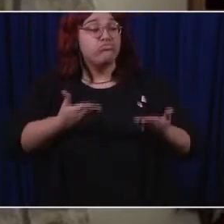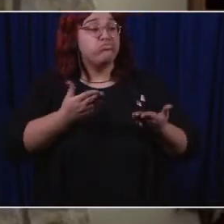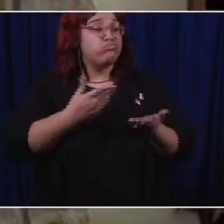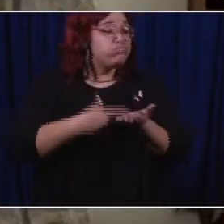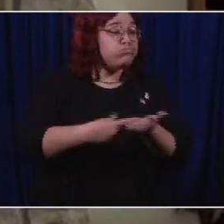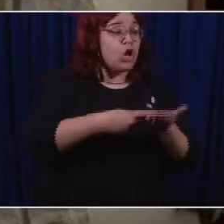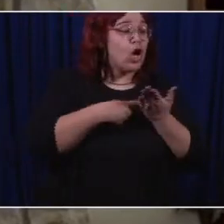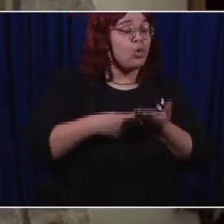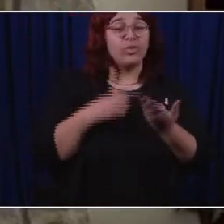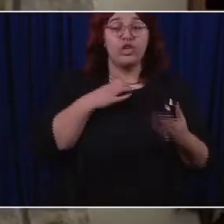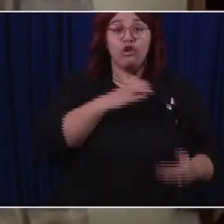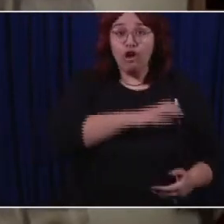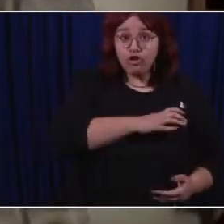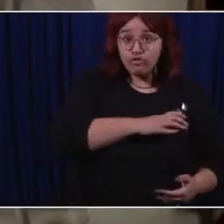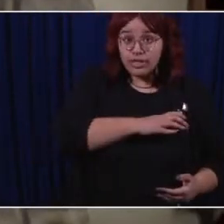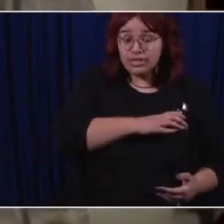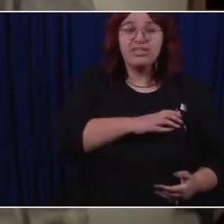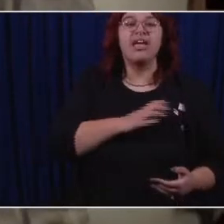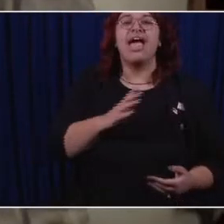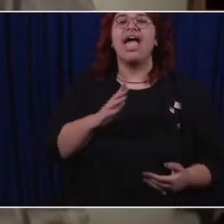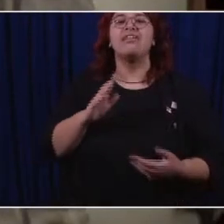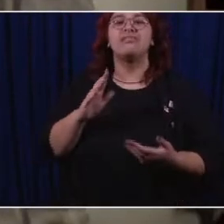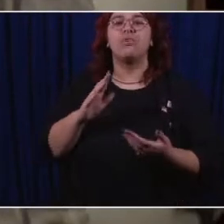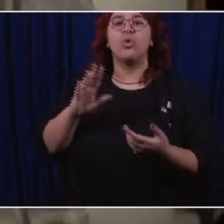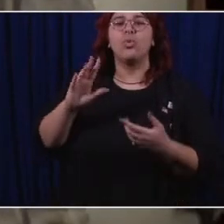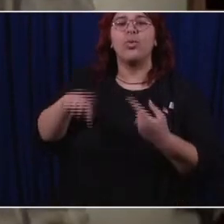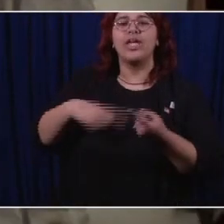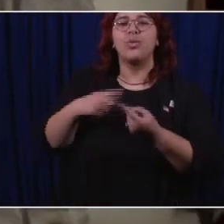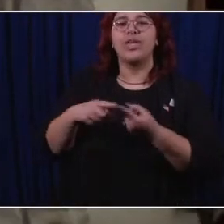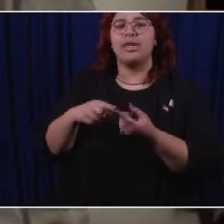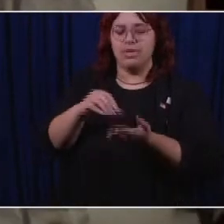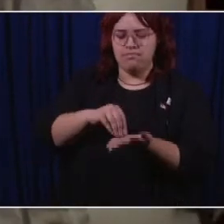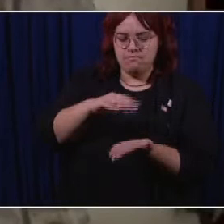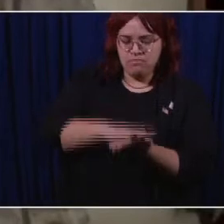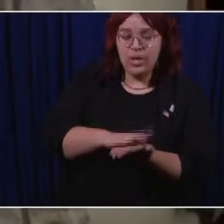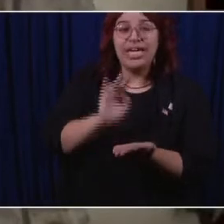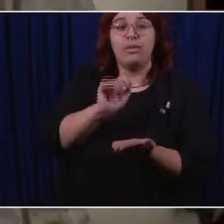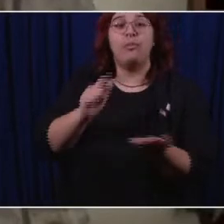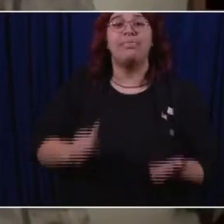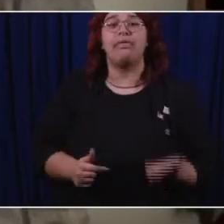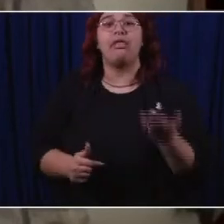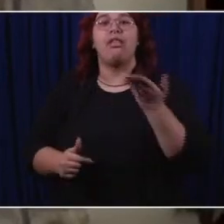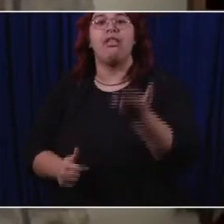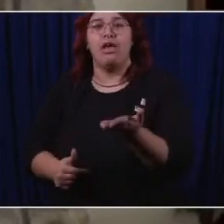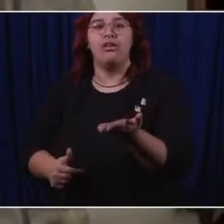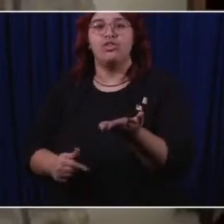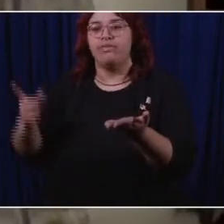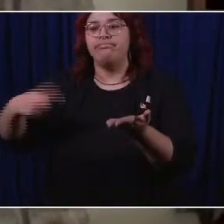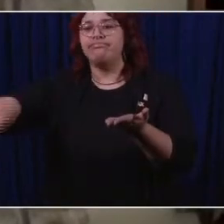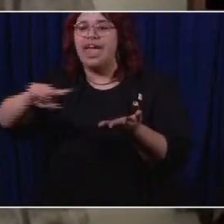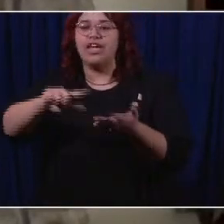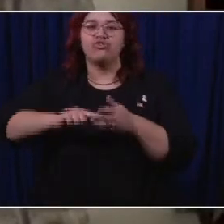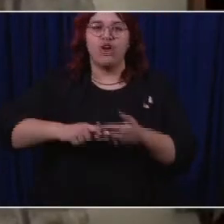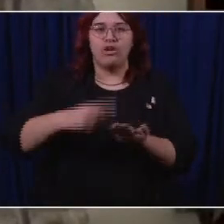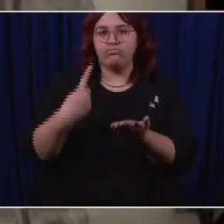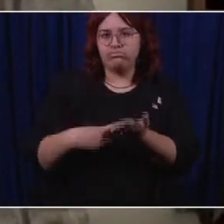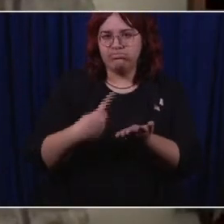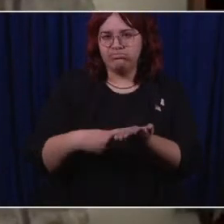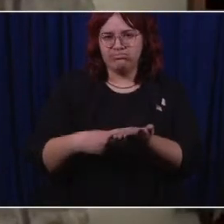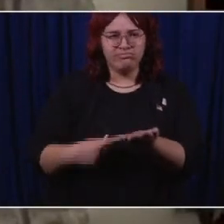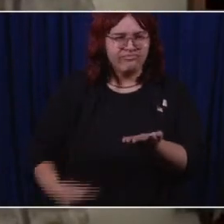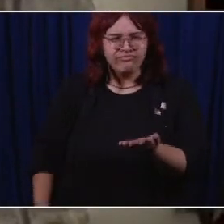form? Bill form, I think a couple weeks. You know, we have briefed